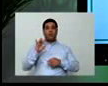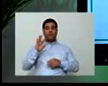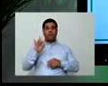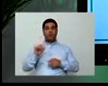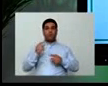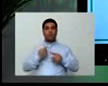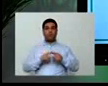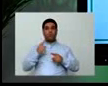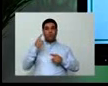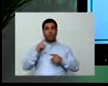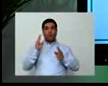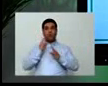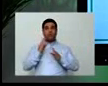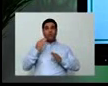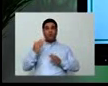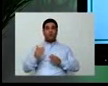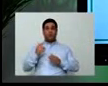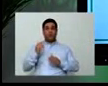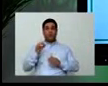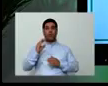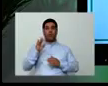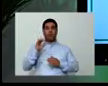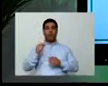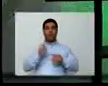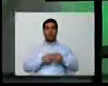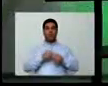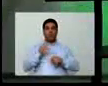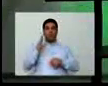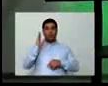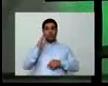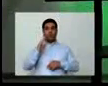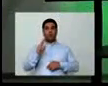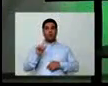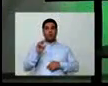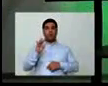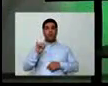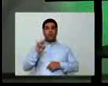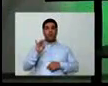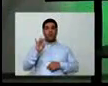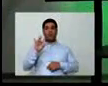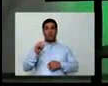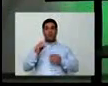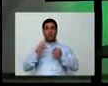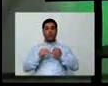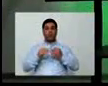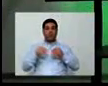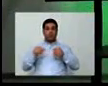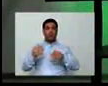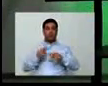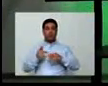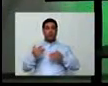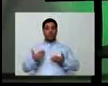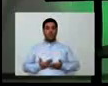bu bilamizki, havo qatlami, gidrosfera, bilamizki, bu suv qatlami, litosfera esa bu tuproq qatlami. Bular